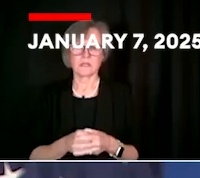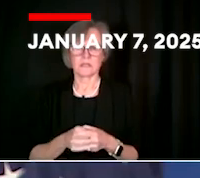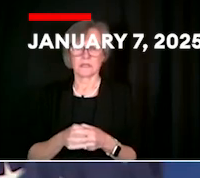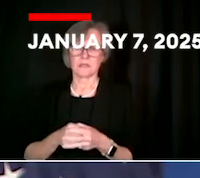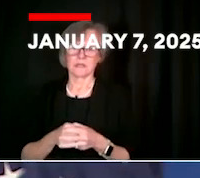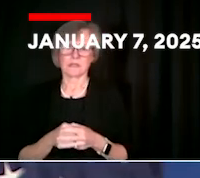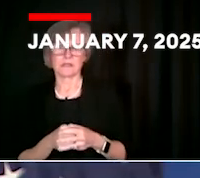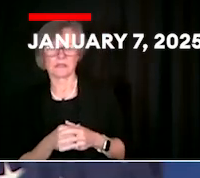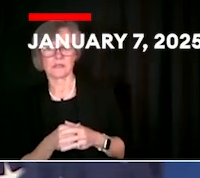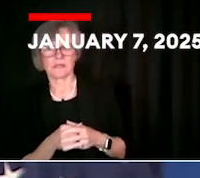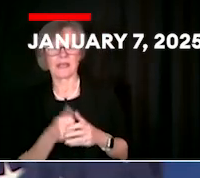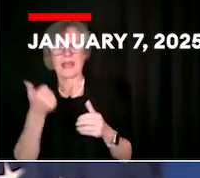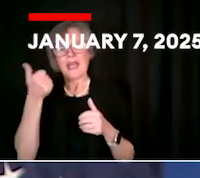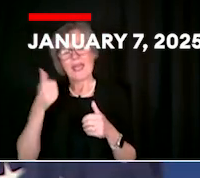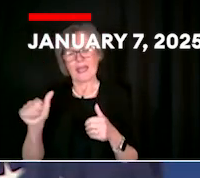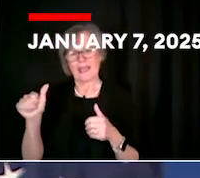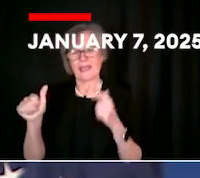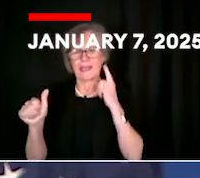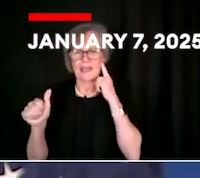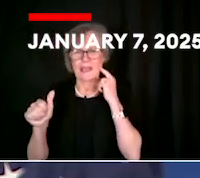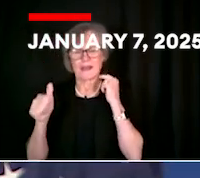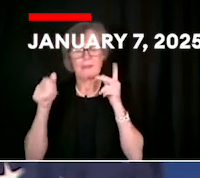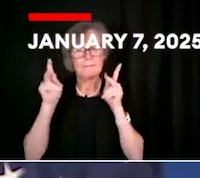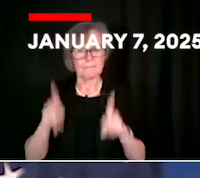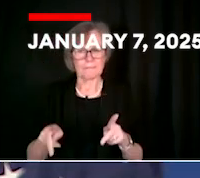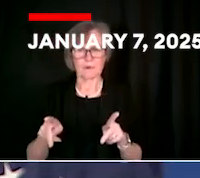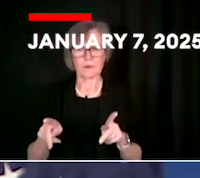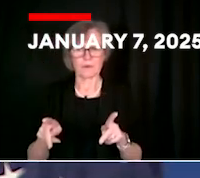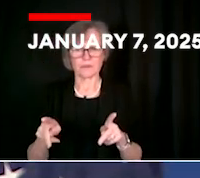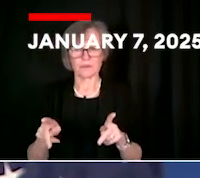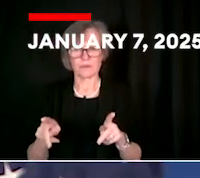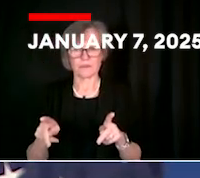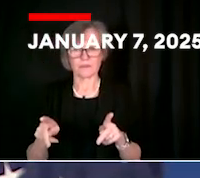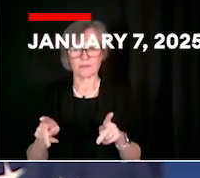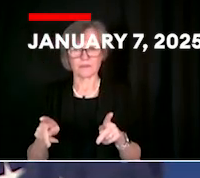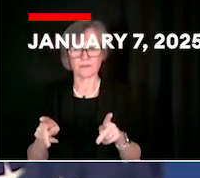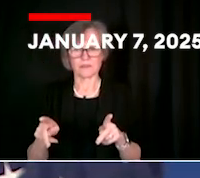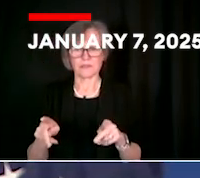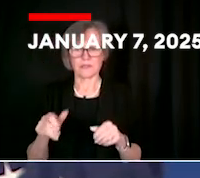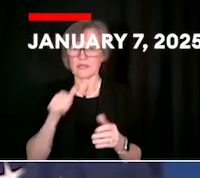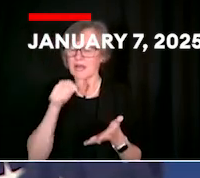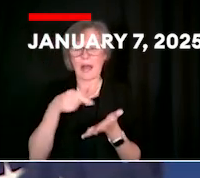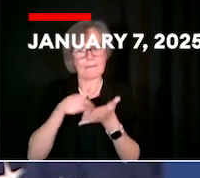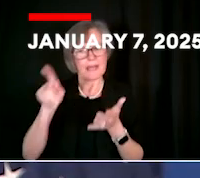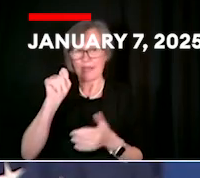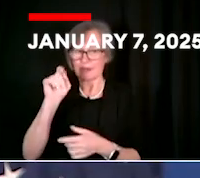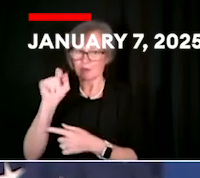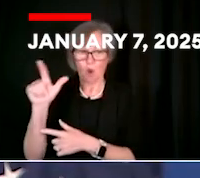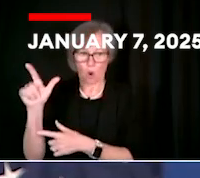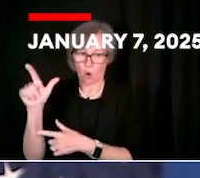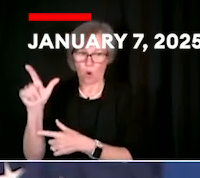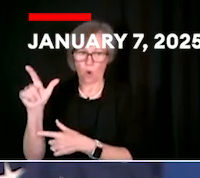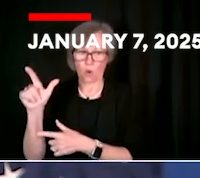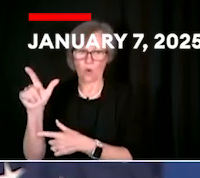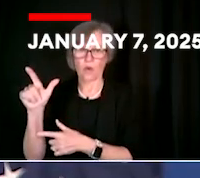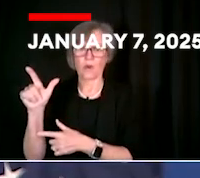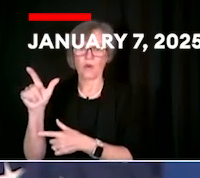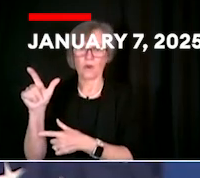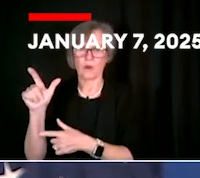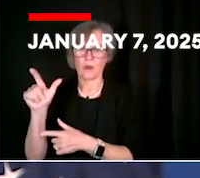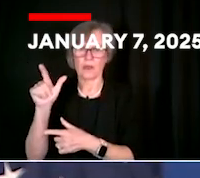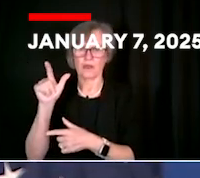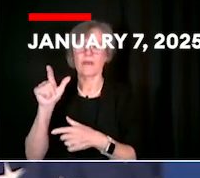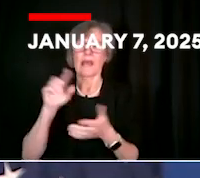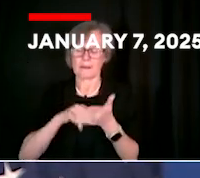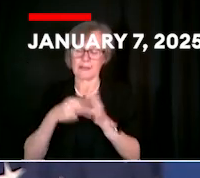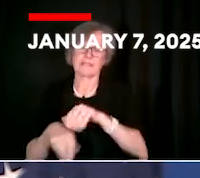saying any person that fails to pay their toll, it's going to come out of the pocket